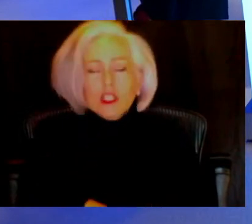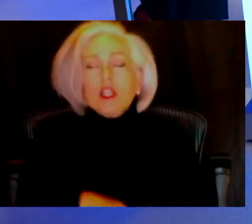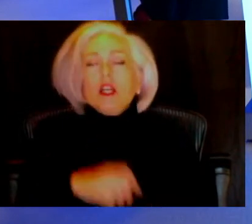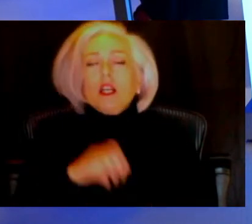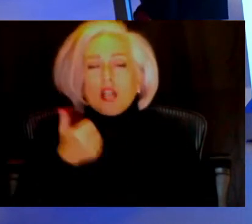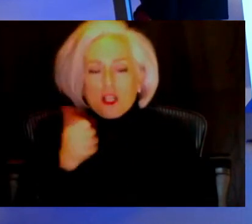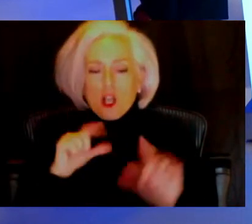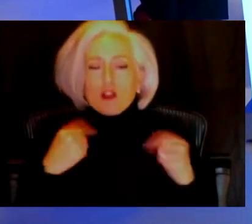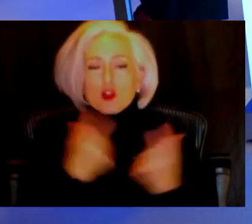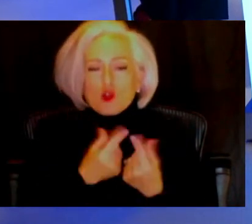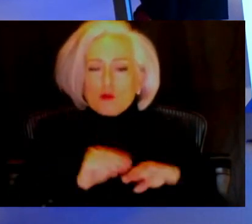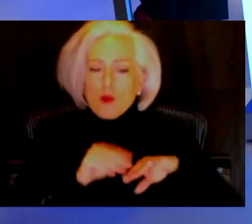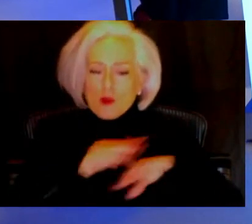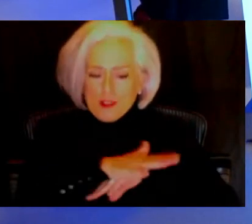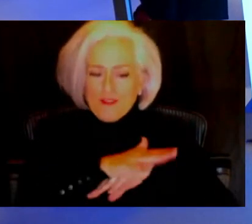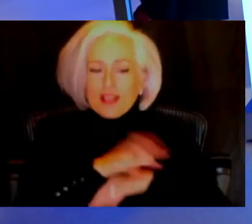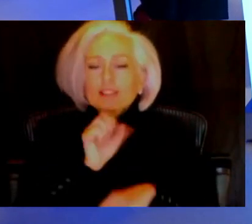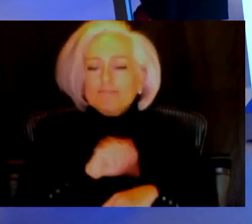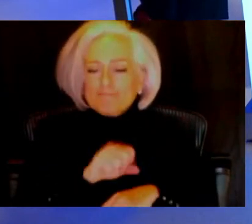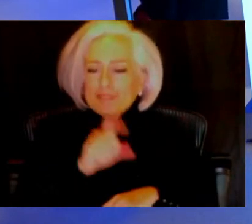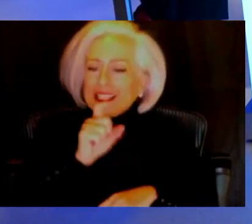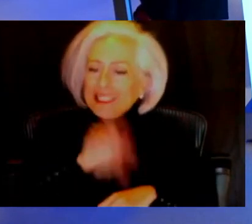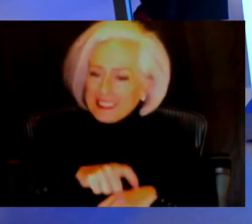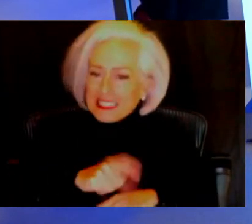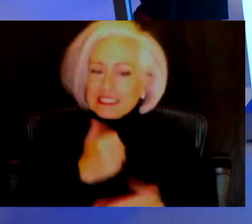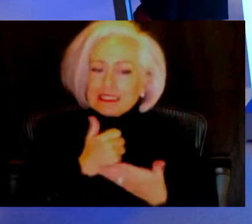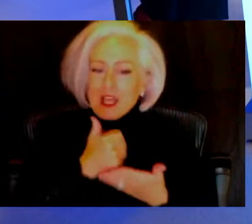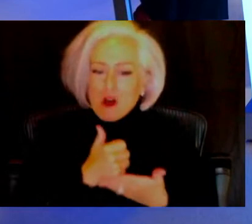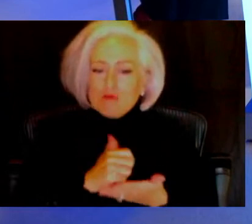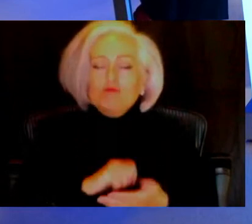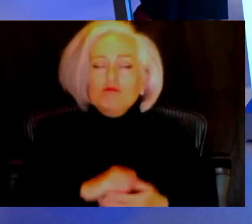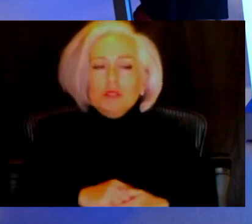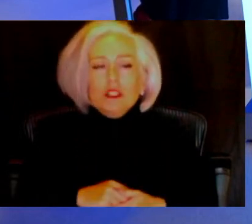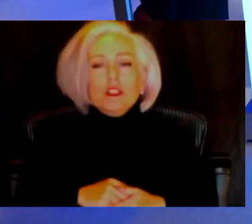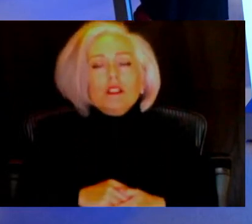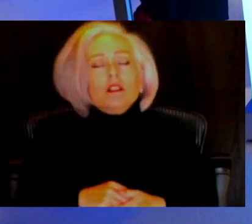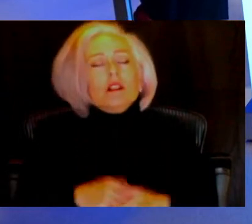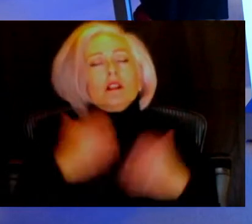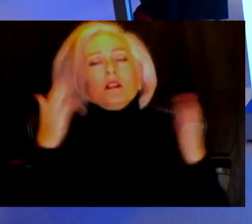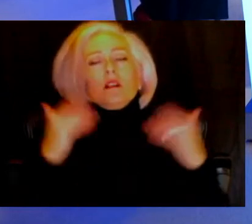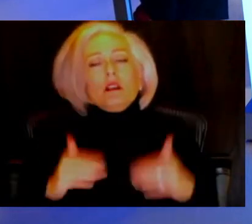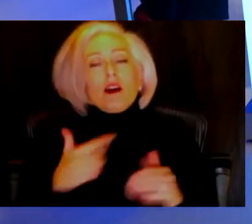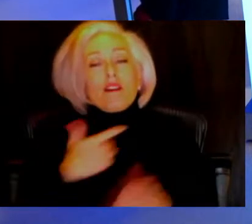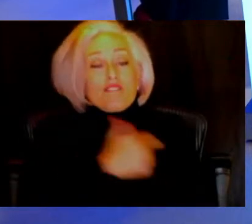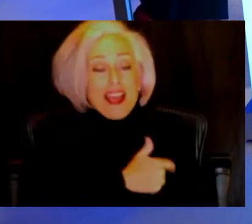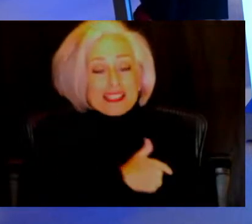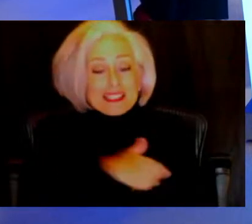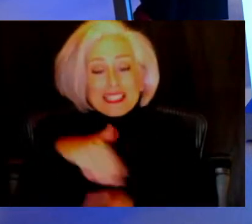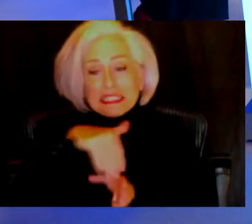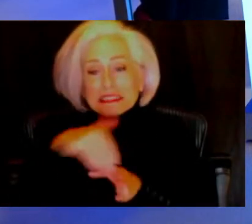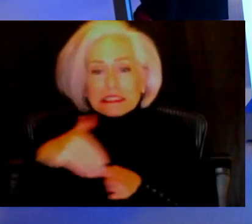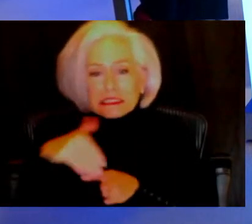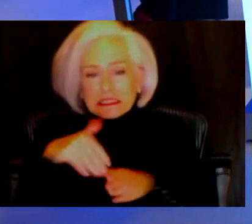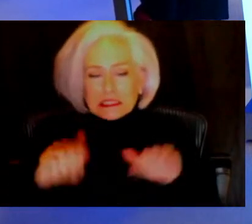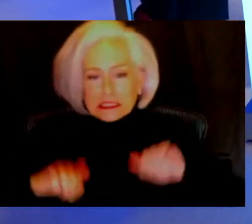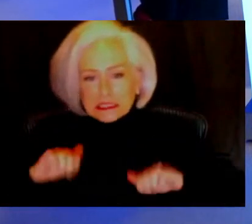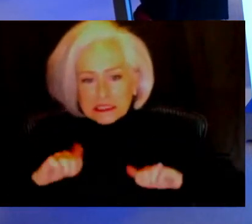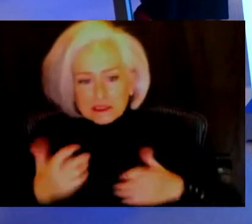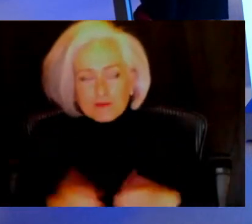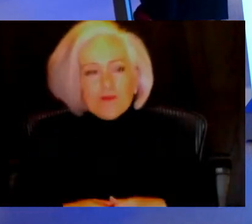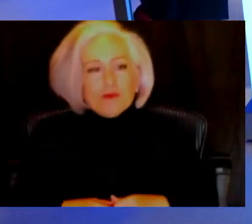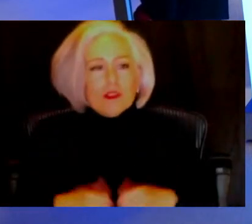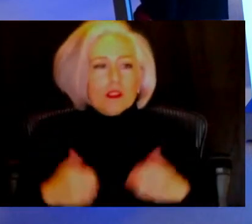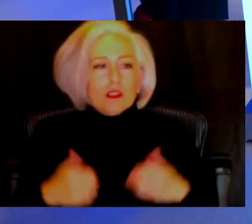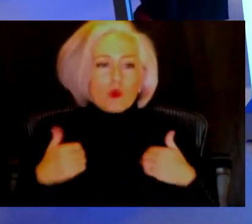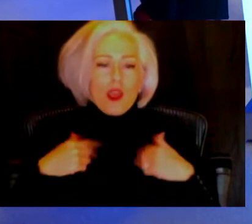is affected and, Right. and needs that medical help. So let's talk about the vaccine and hesitancy. I mean, the hesitancy comes in all forms, in all